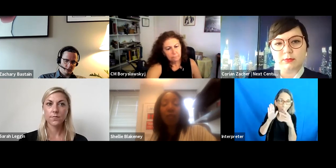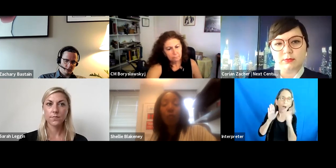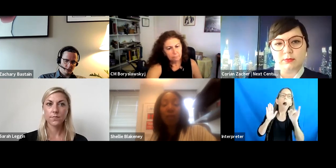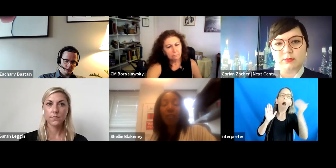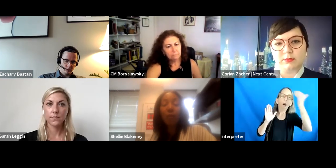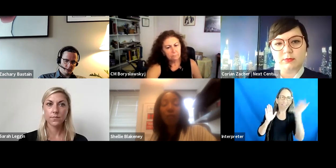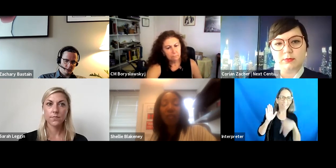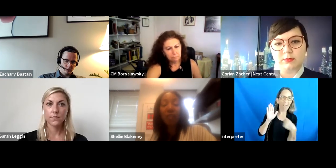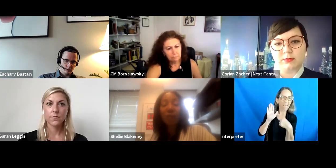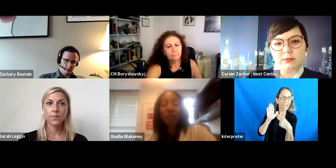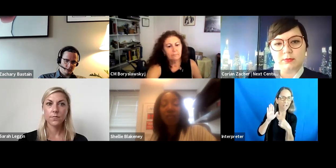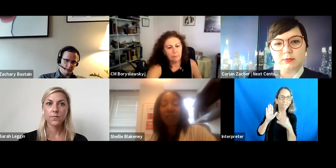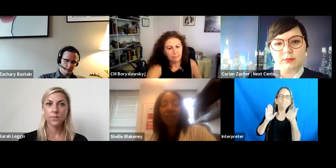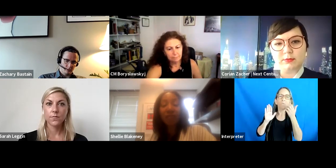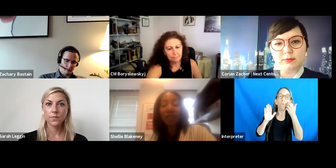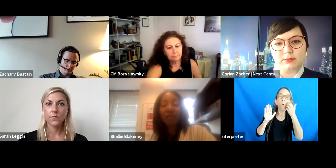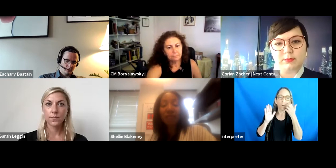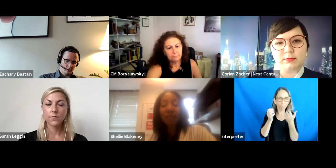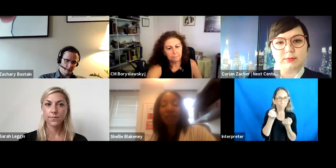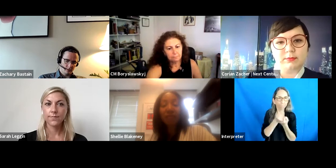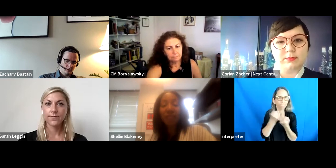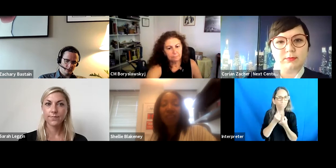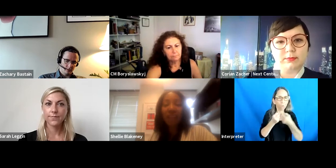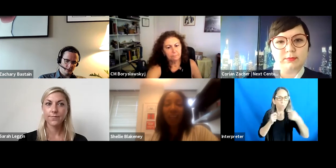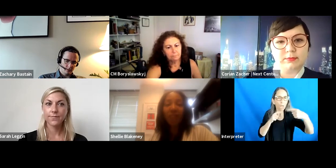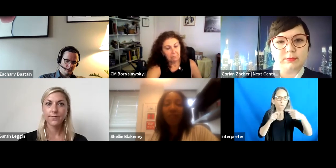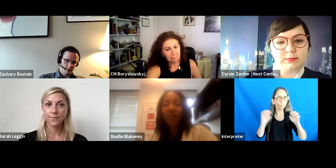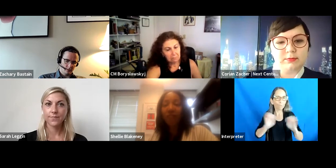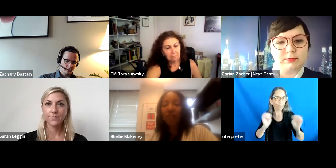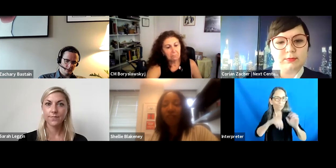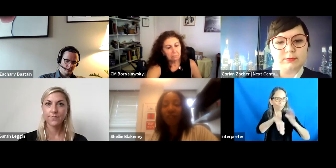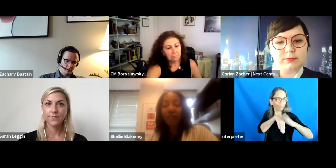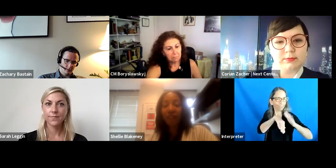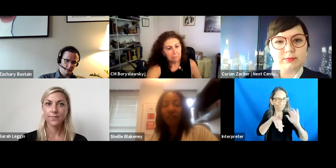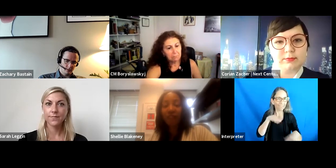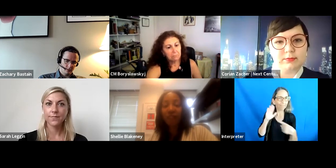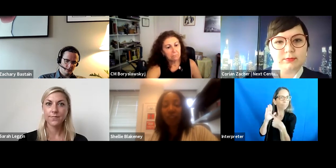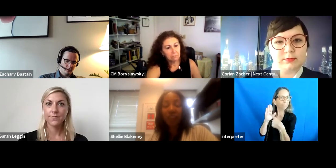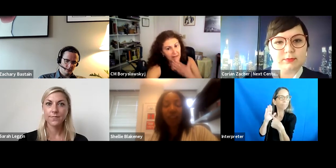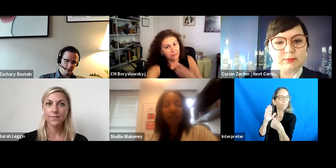supports wireless emergency alerts. Thank you.